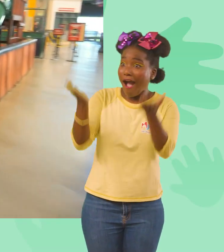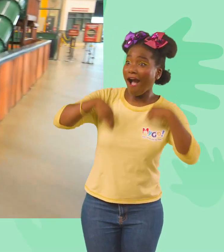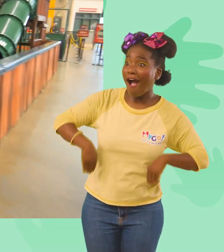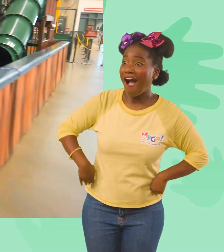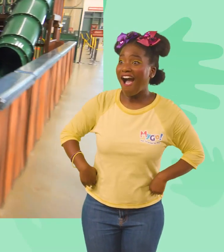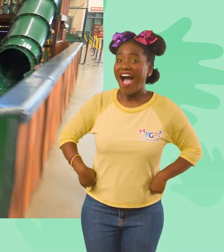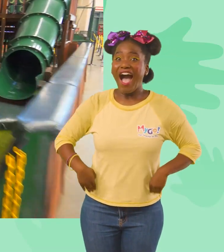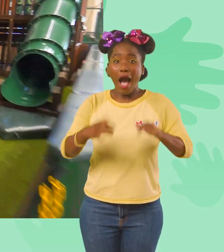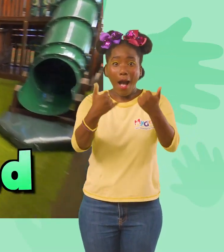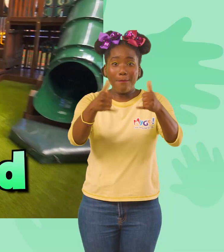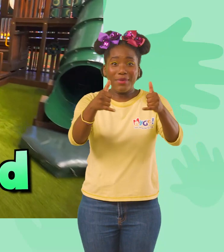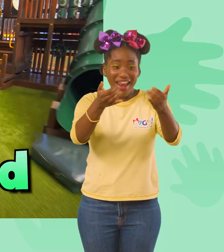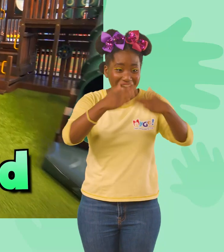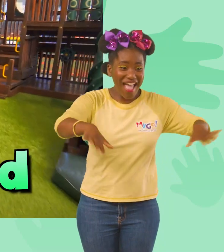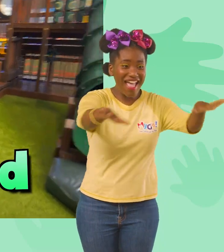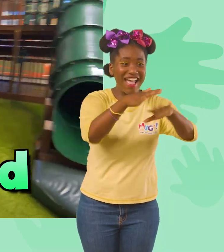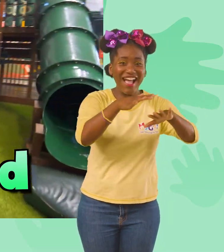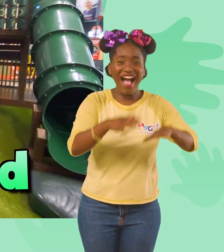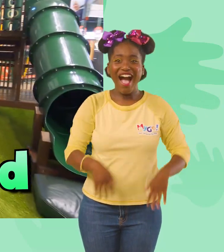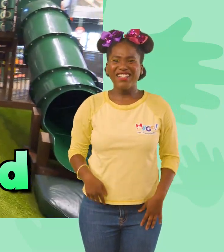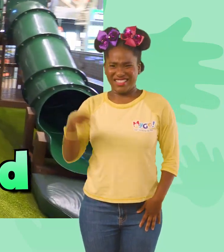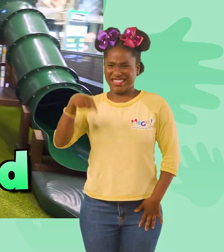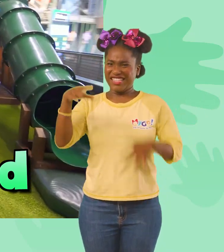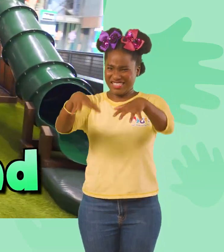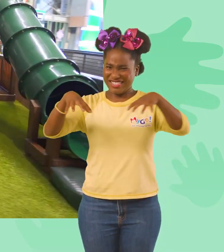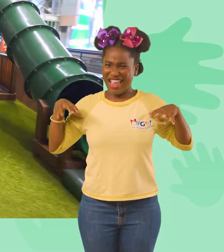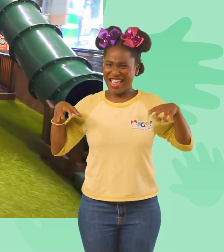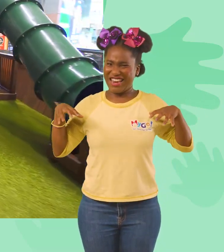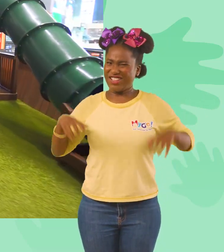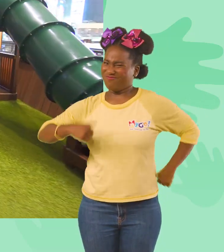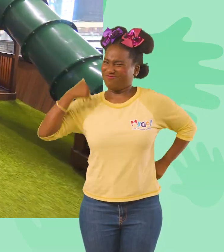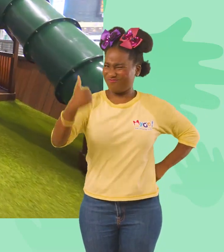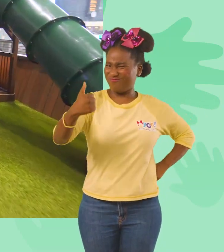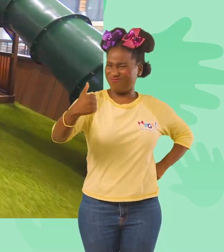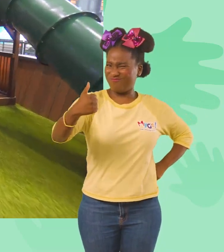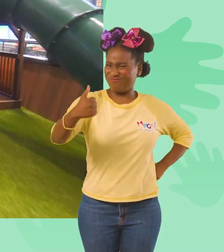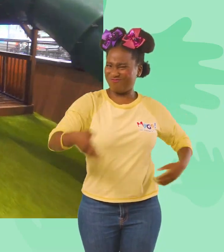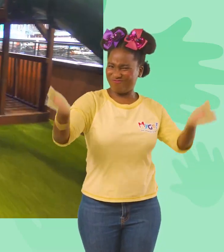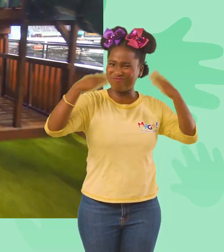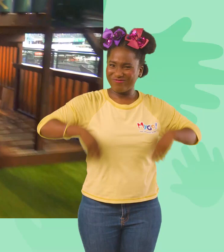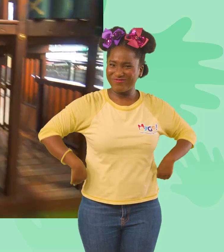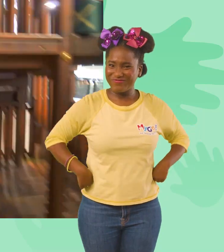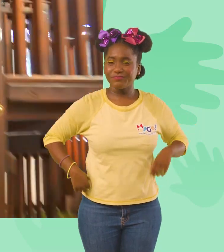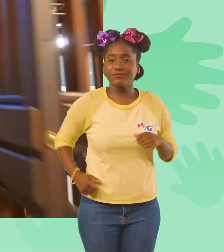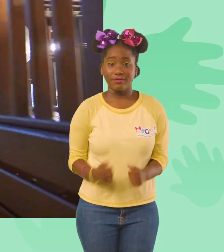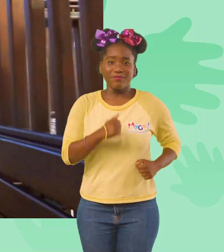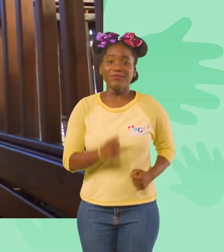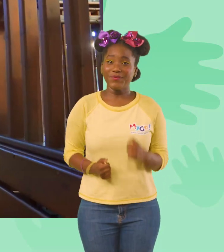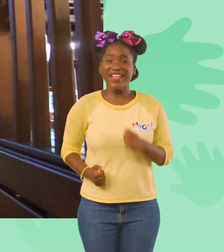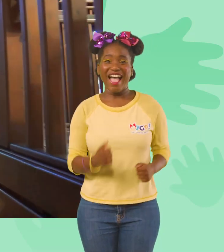Ooh, a playground. This stadium rocks. Whoa, come on.